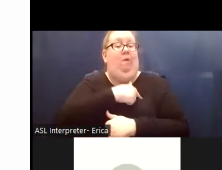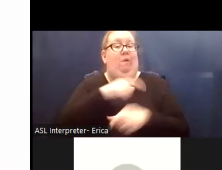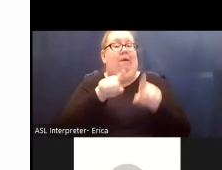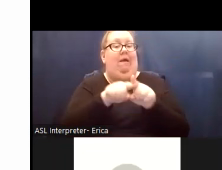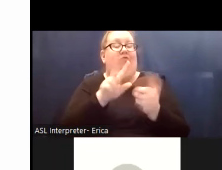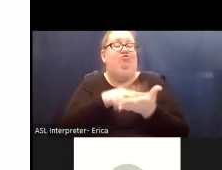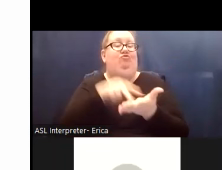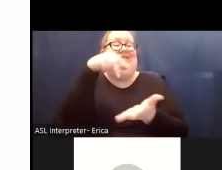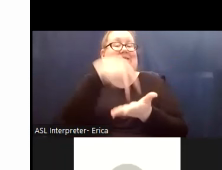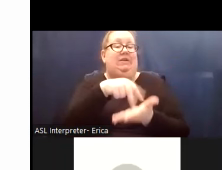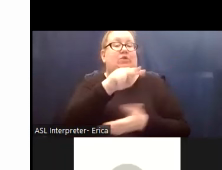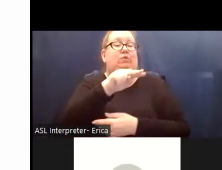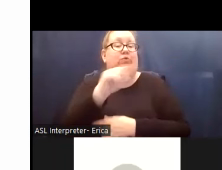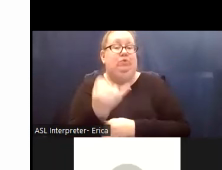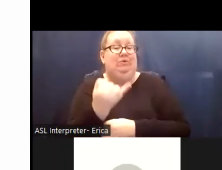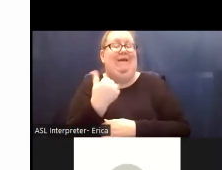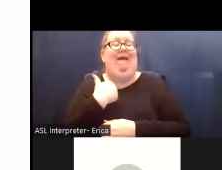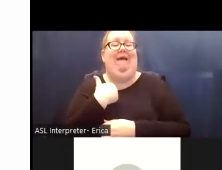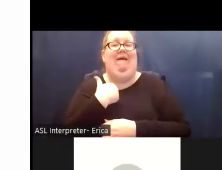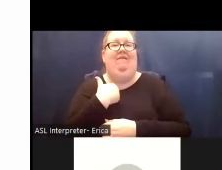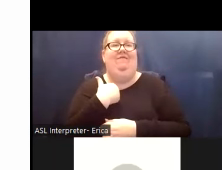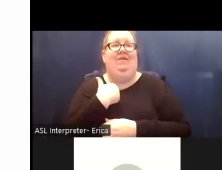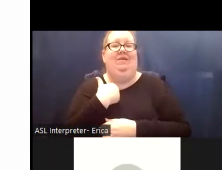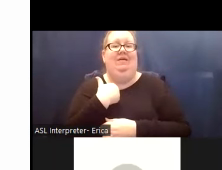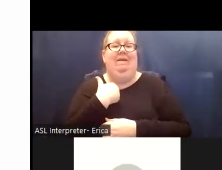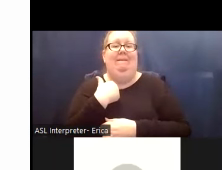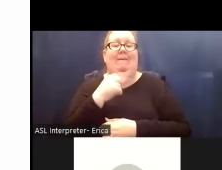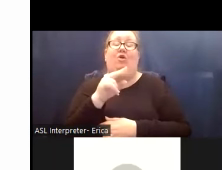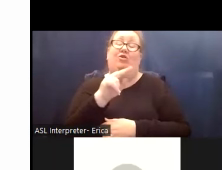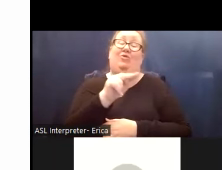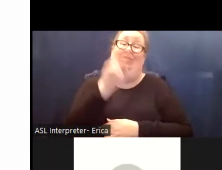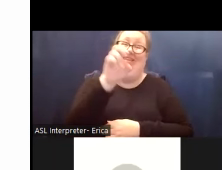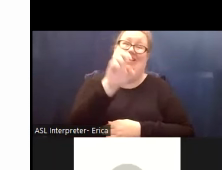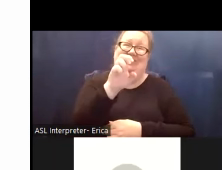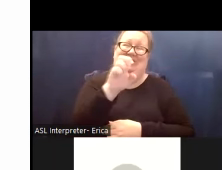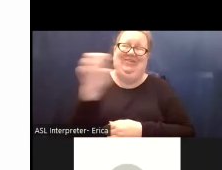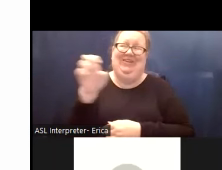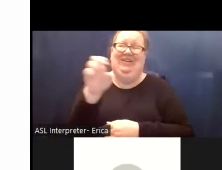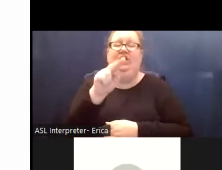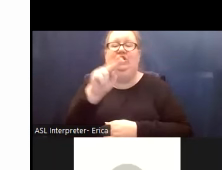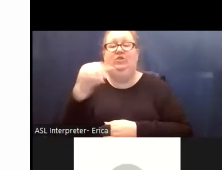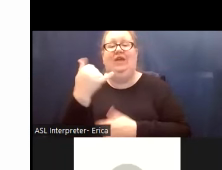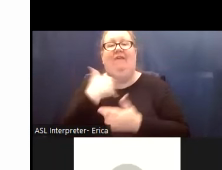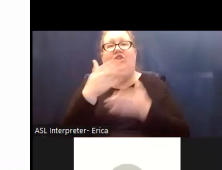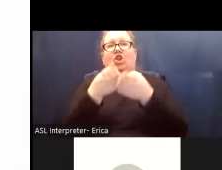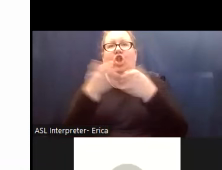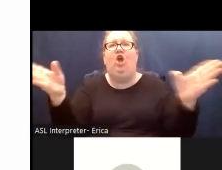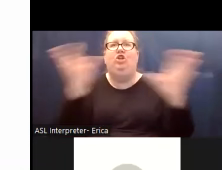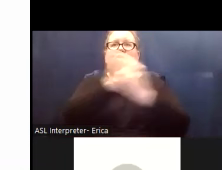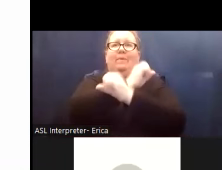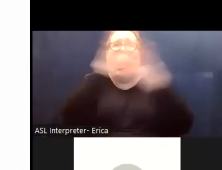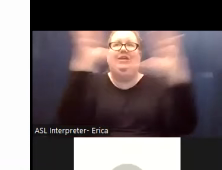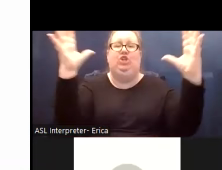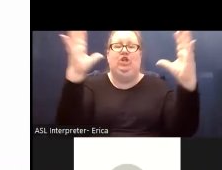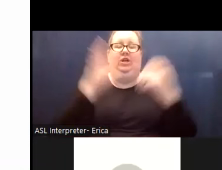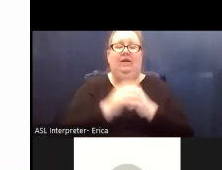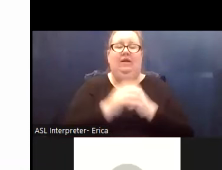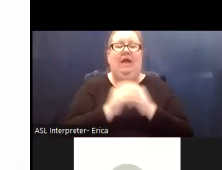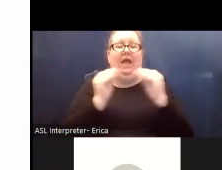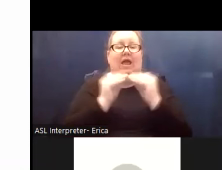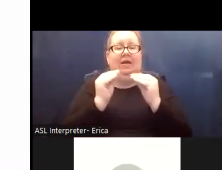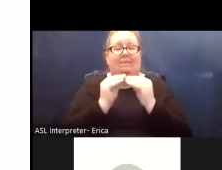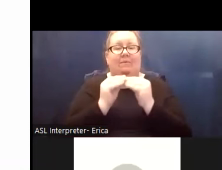Jersey have a larger, or Resilient Northeastern New Jersey have a larger picture and greater